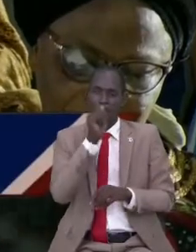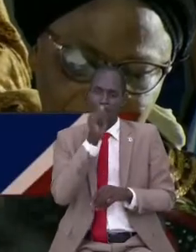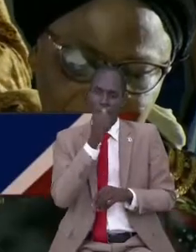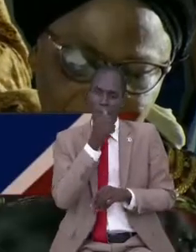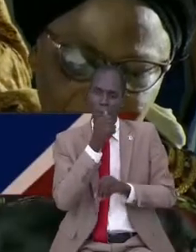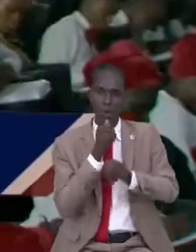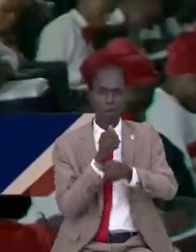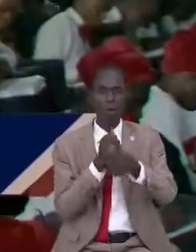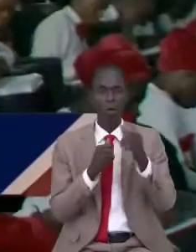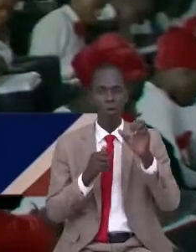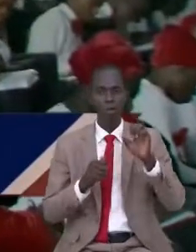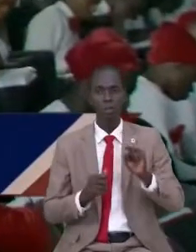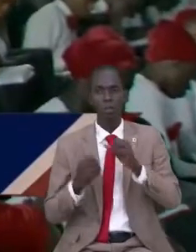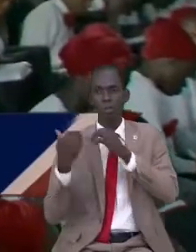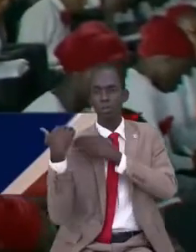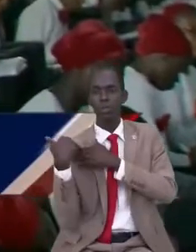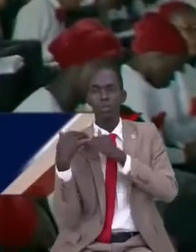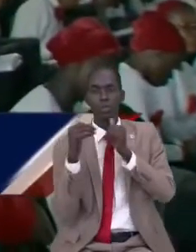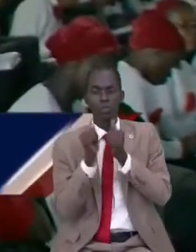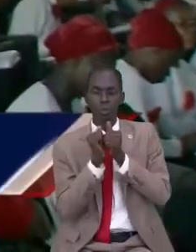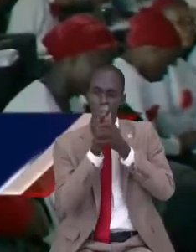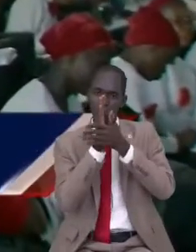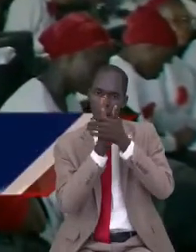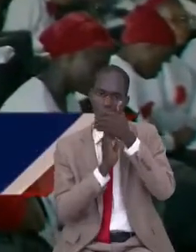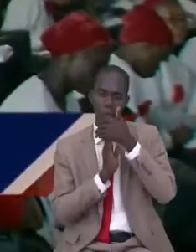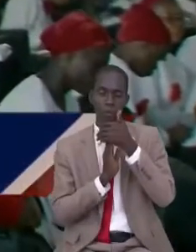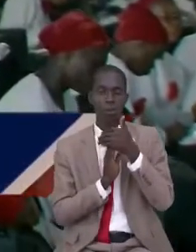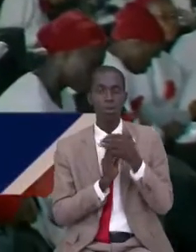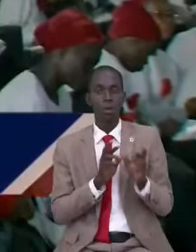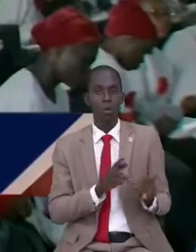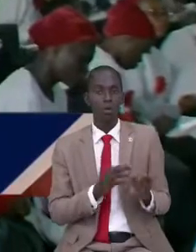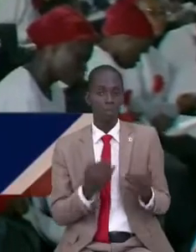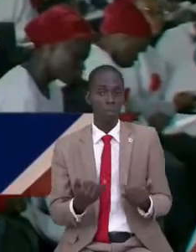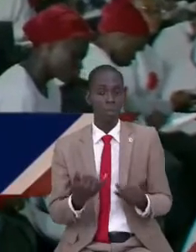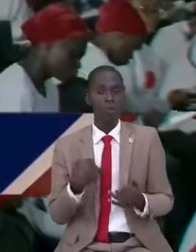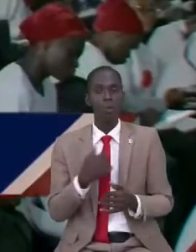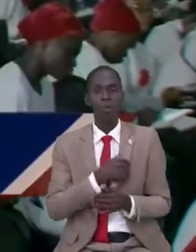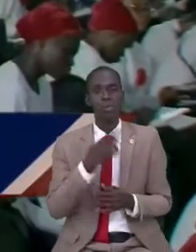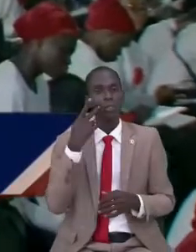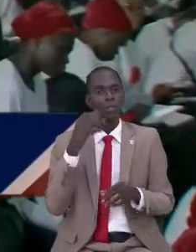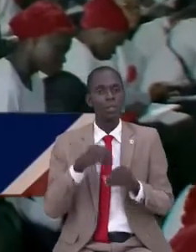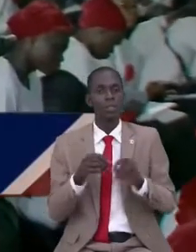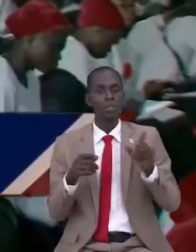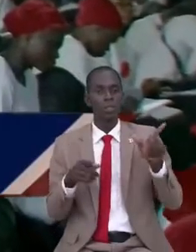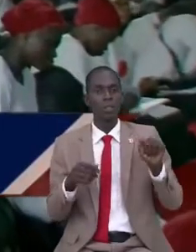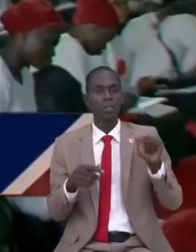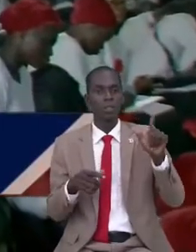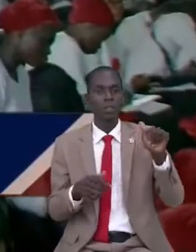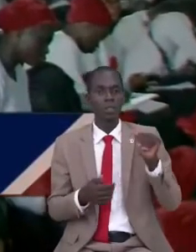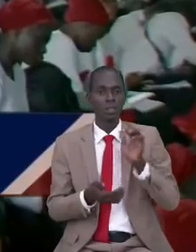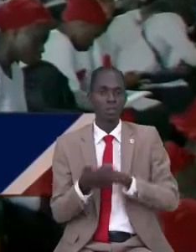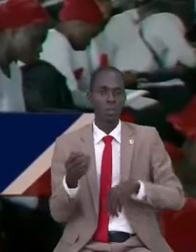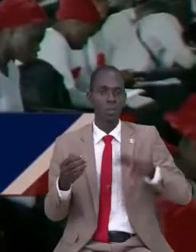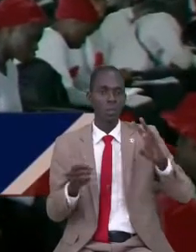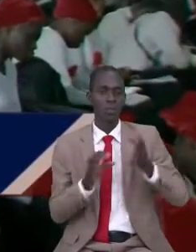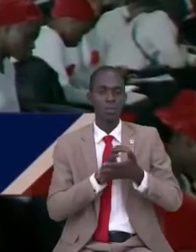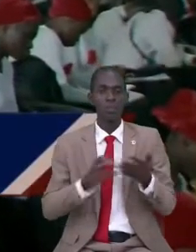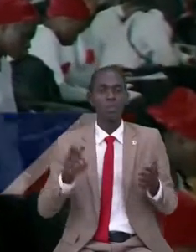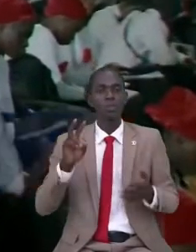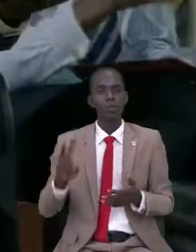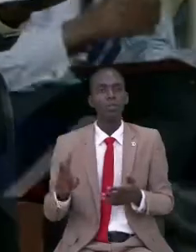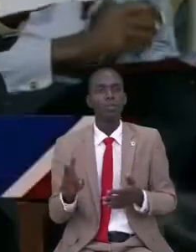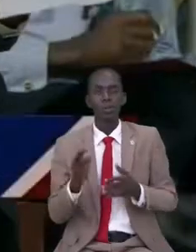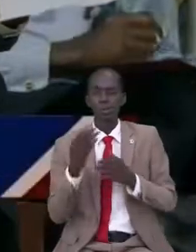with humility. Already you see, look at Galatians chapter 6 from verse 2. Bear ye